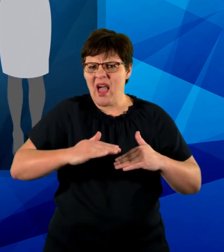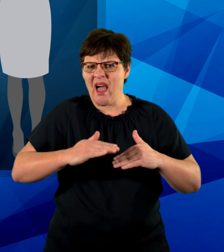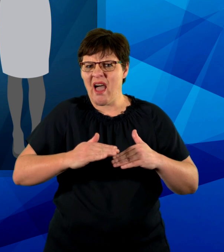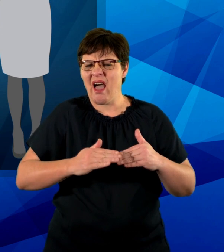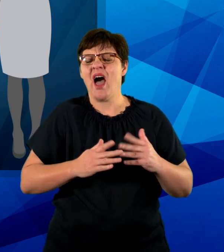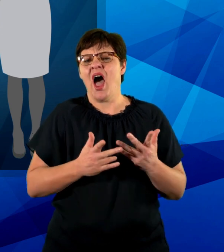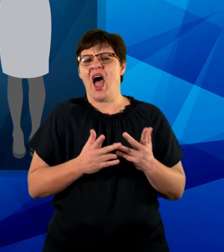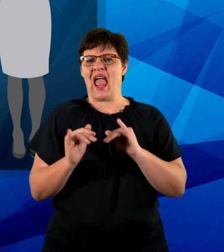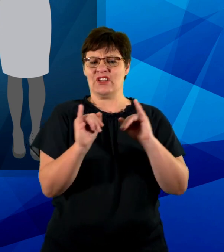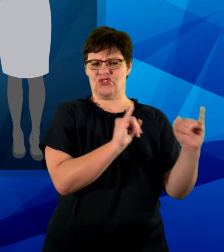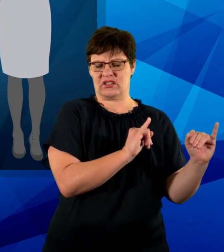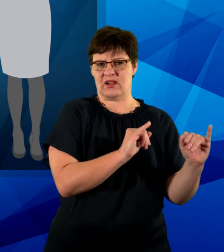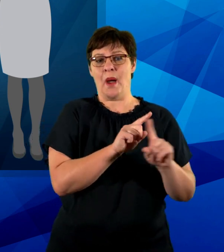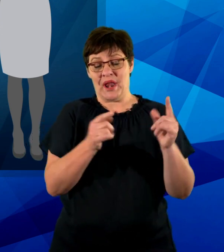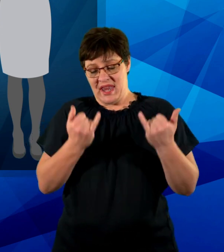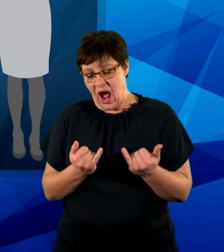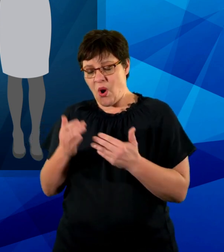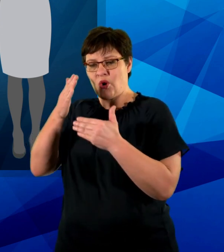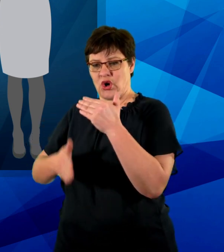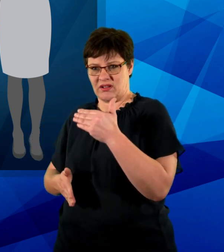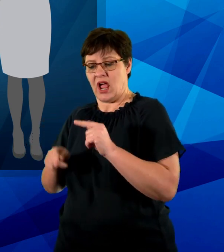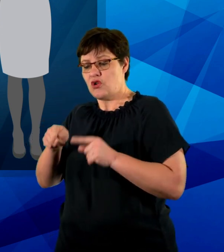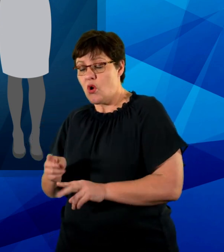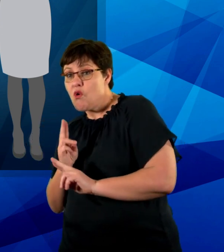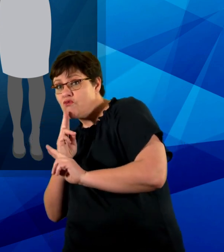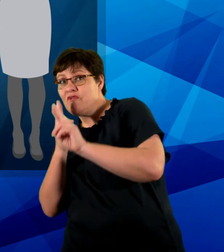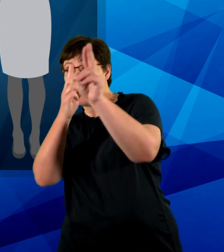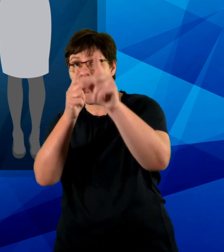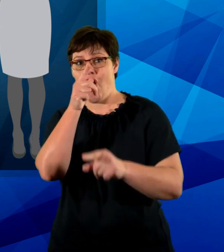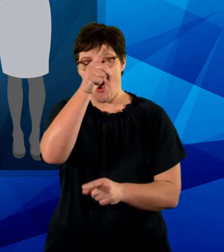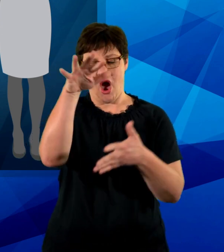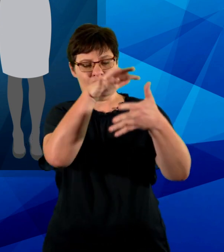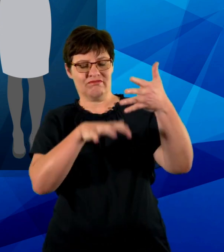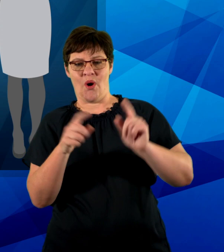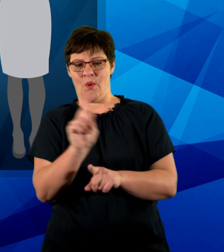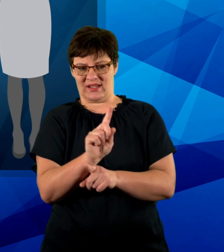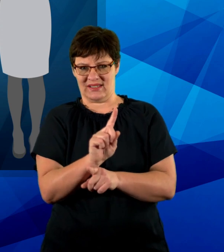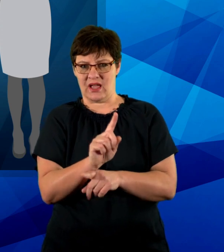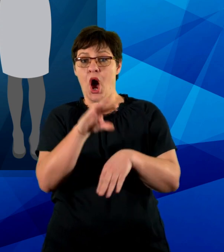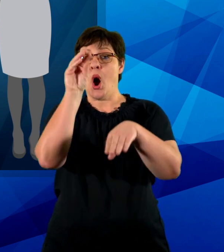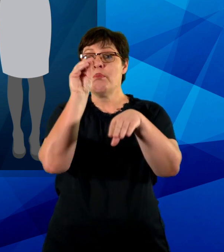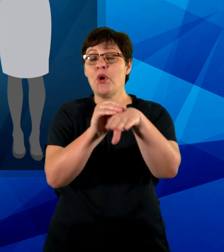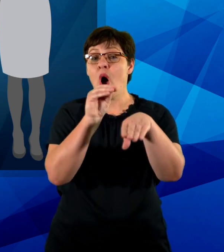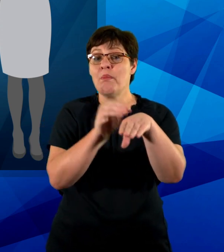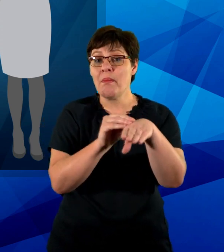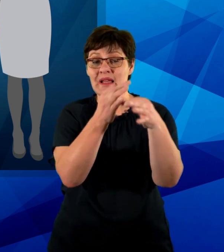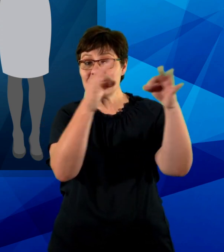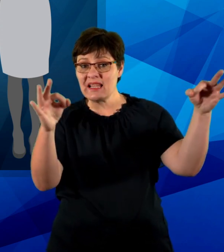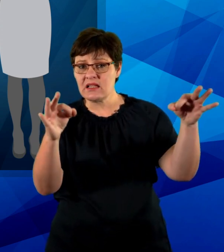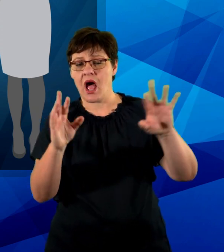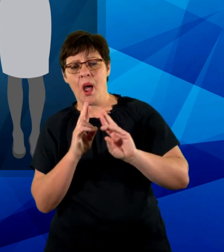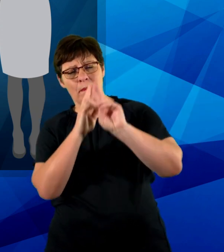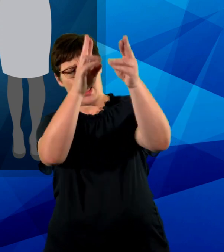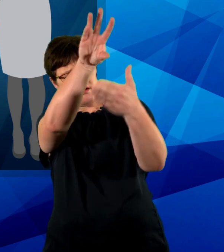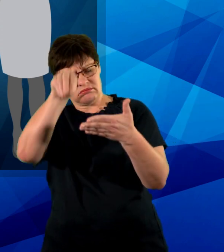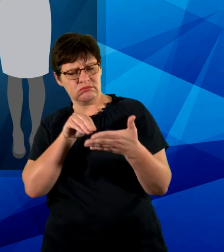you will refer to what has been done in the essay. It is often a good idea to refer back to your problem statement and indicate